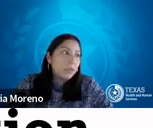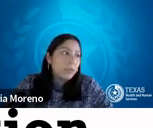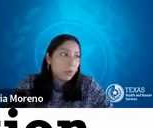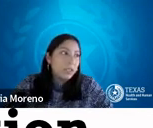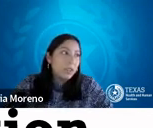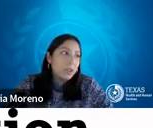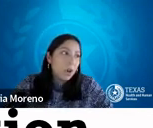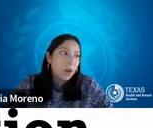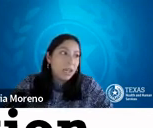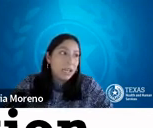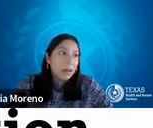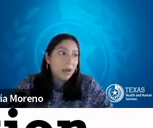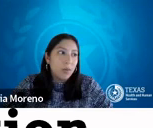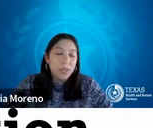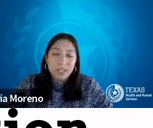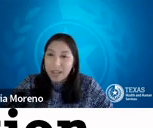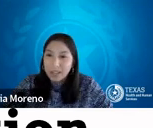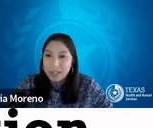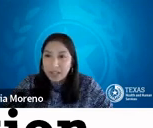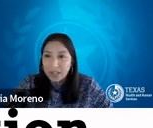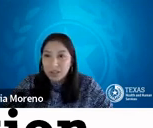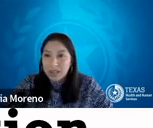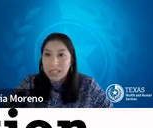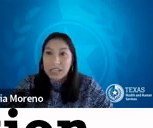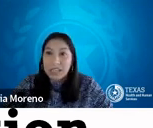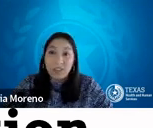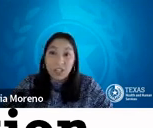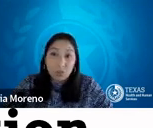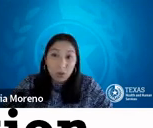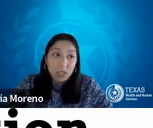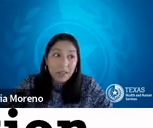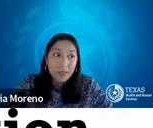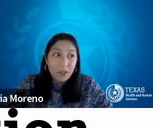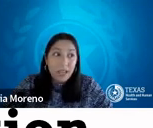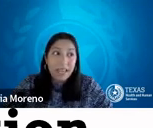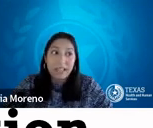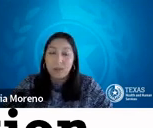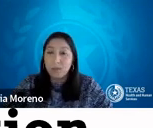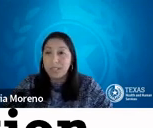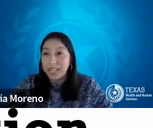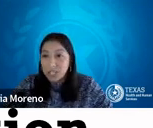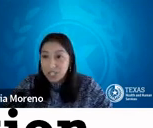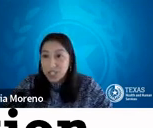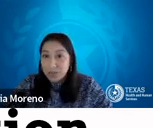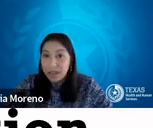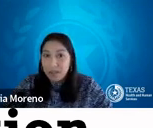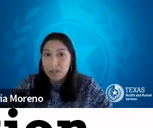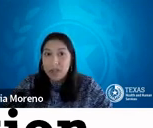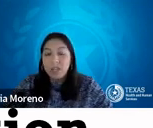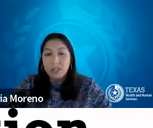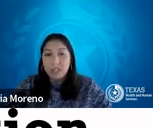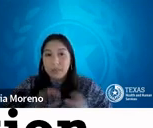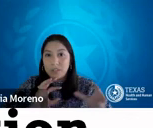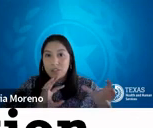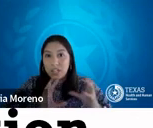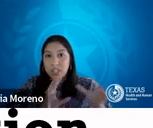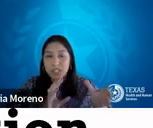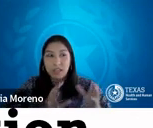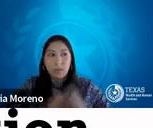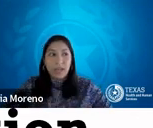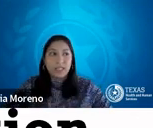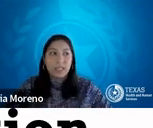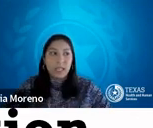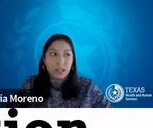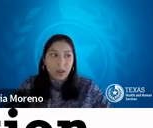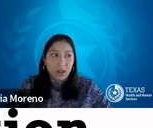Texas has really focused on targeting risk factors that occur at the individual level and the relationship level. So some of the strategies